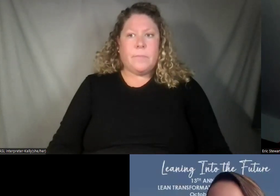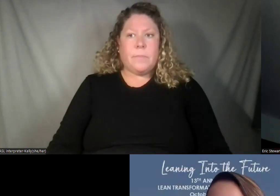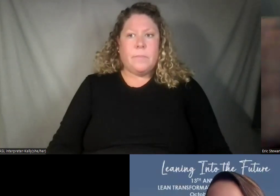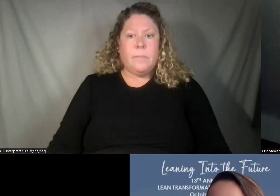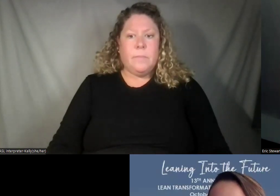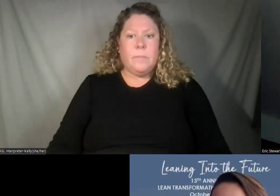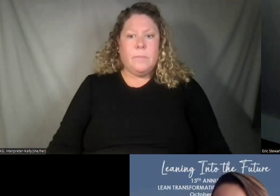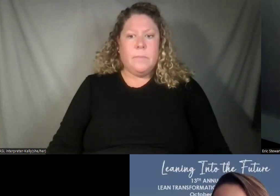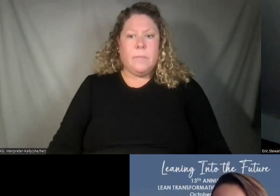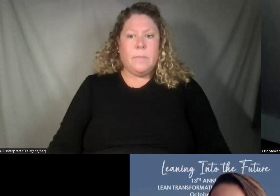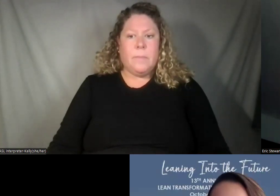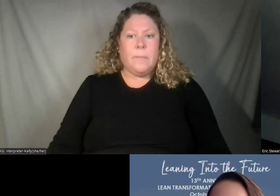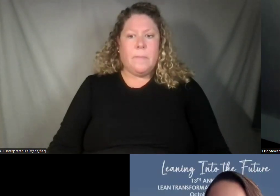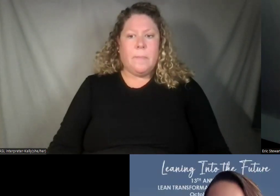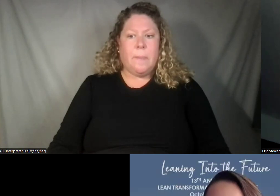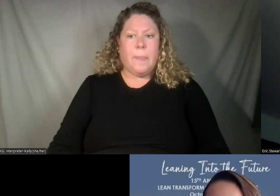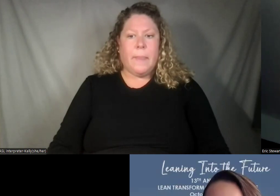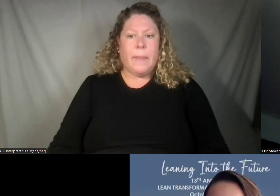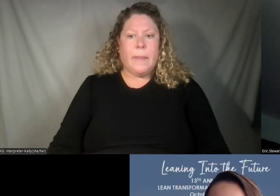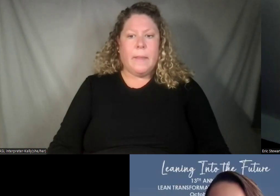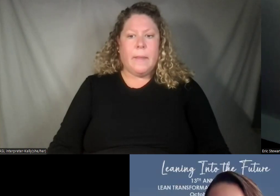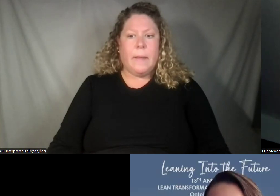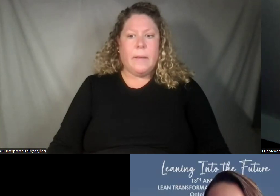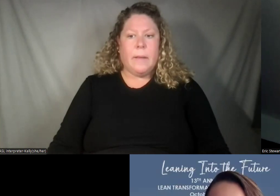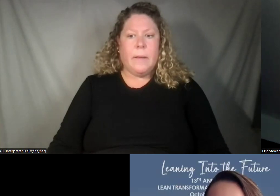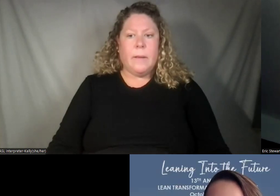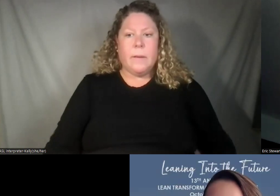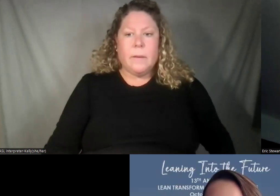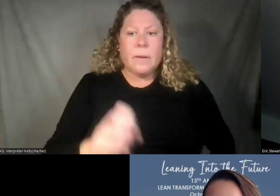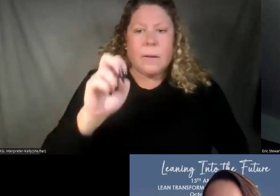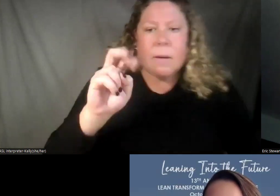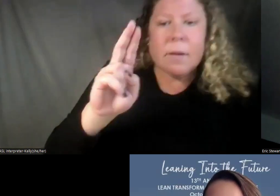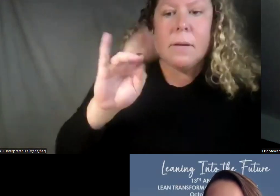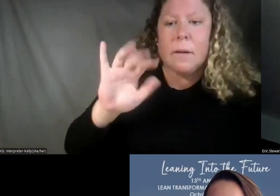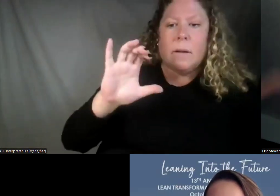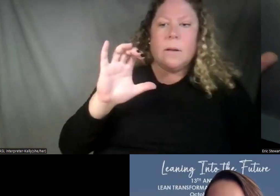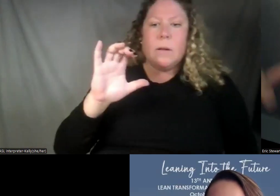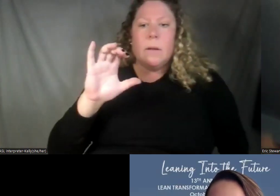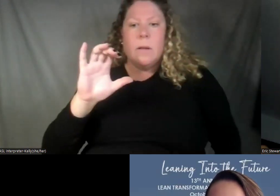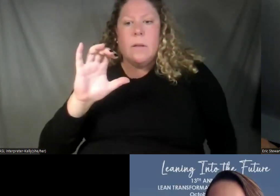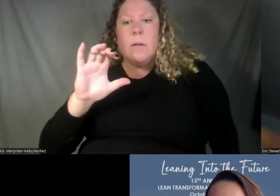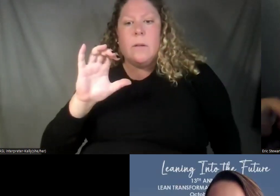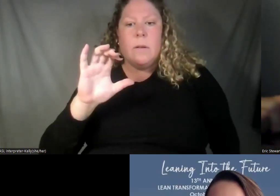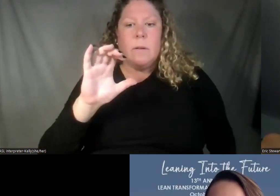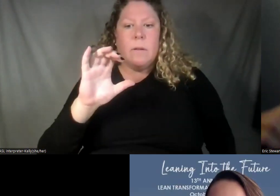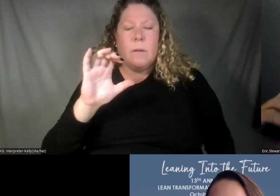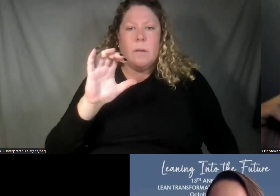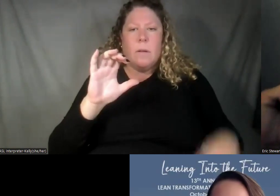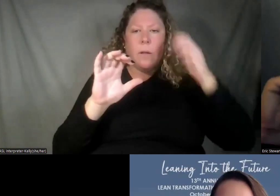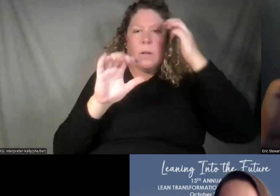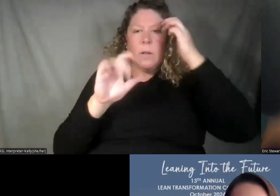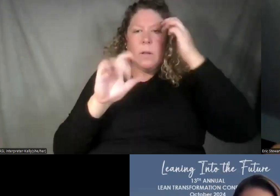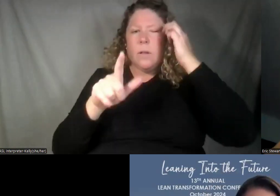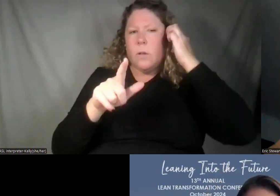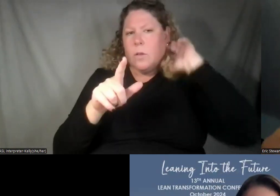the whole learning curve about um, being able to focus on teams, being able